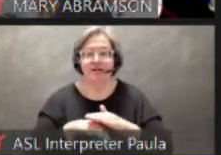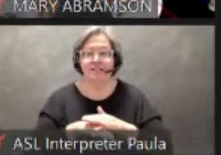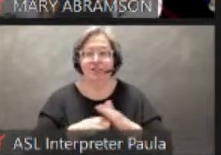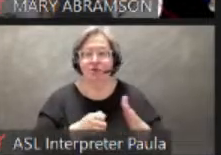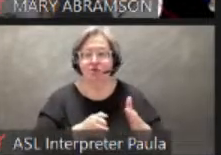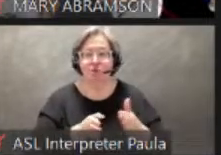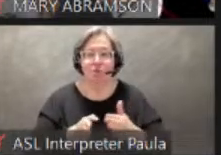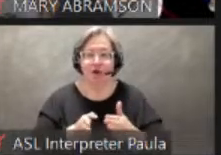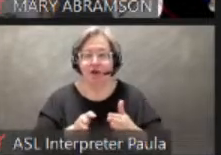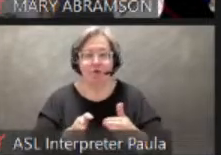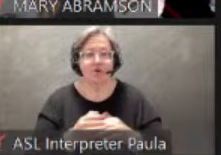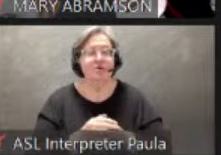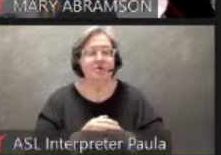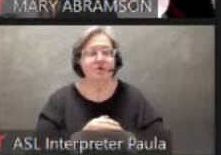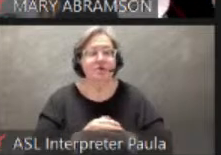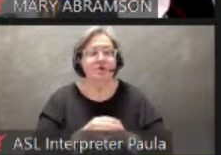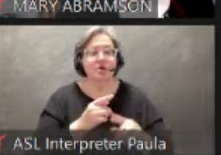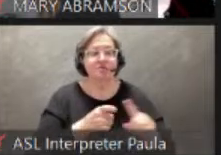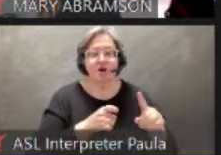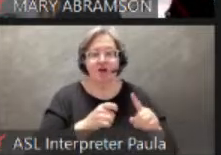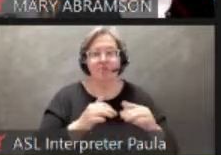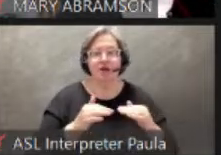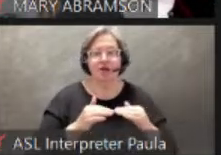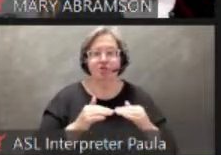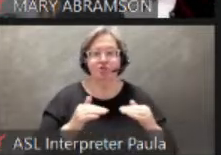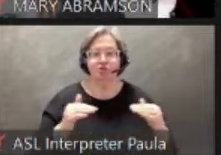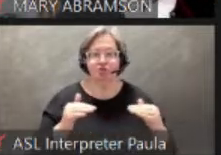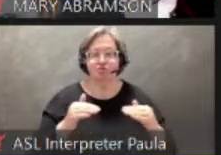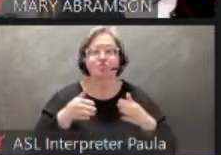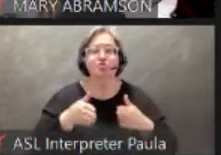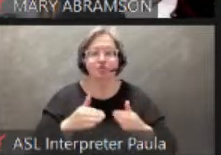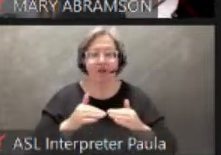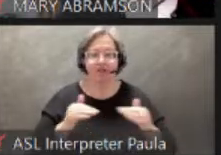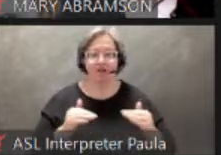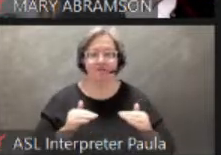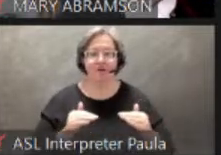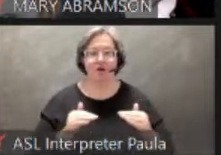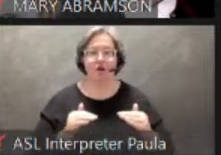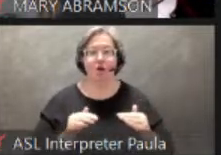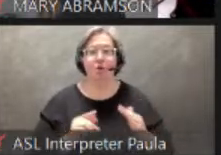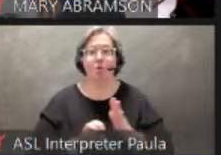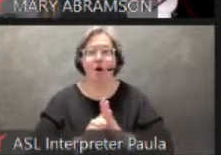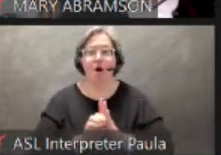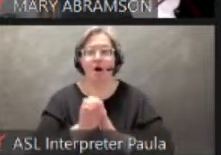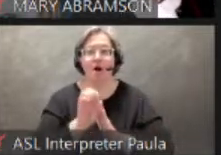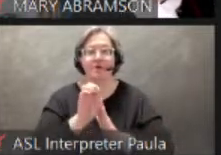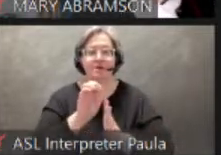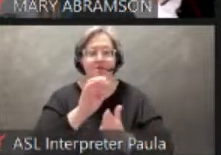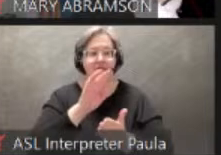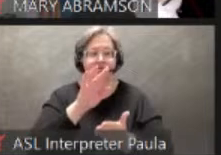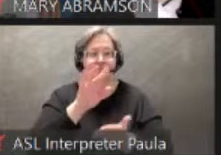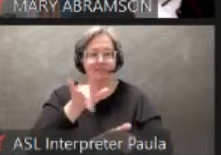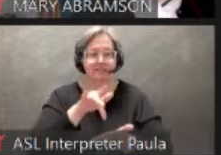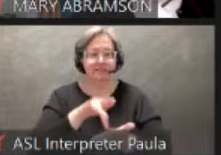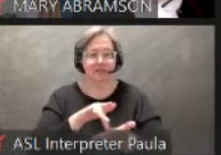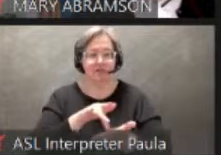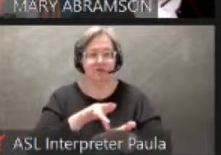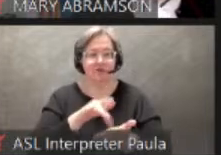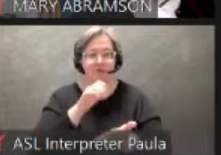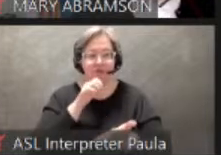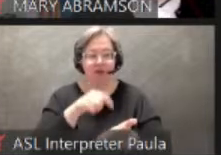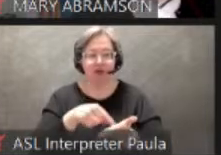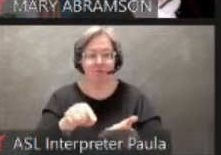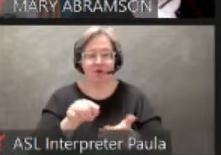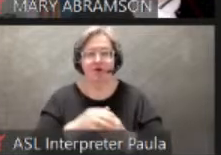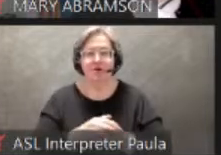take passengers directly from that street level up into the center area of the platform in the unpaid area. The fare